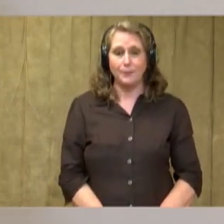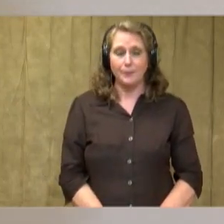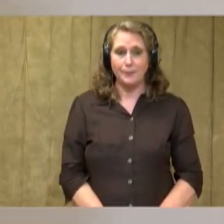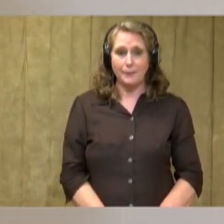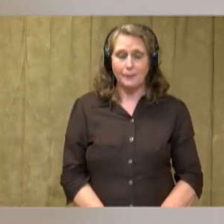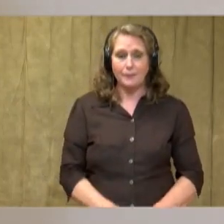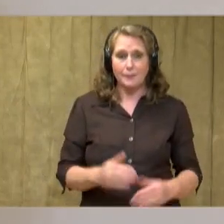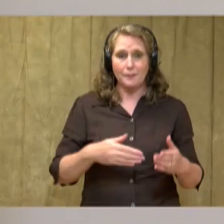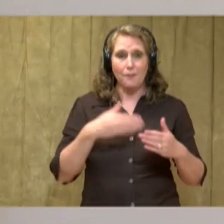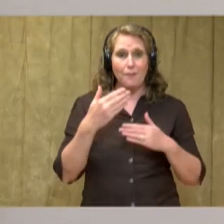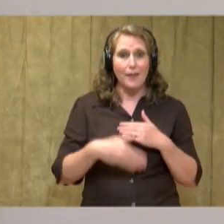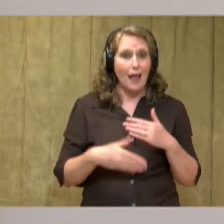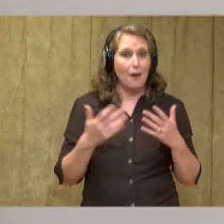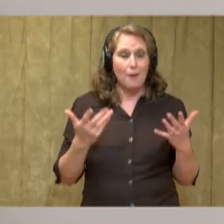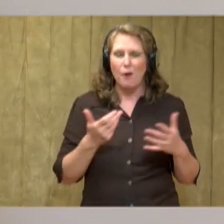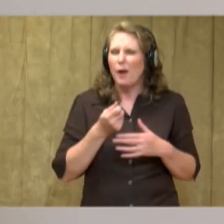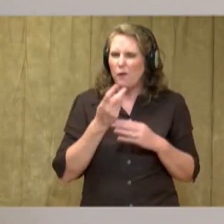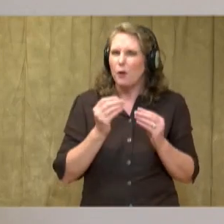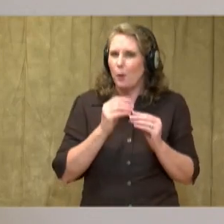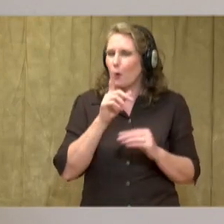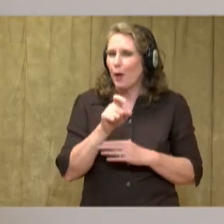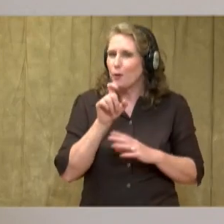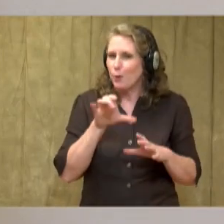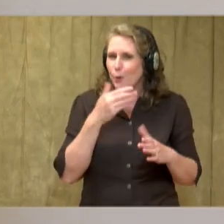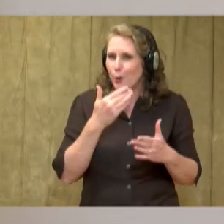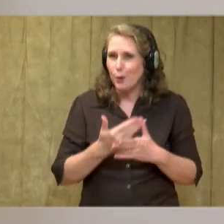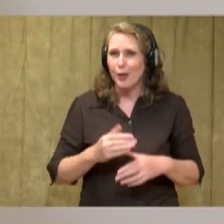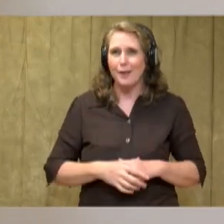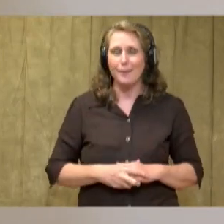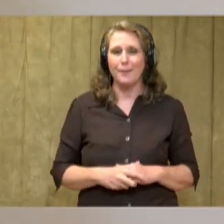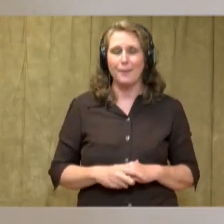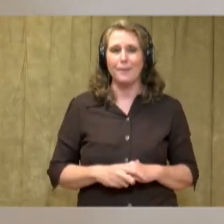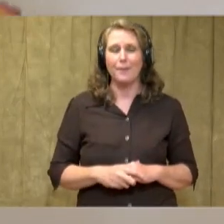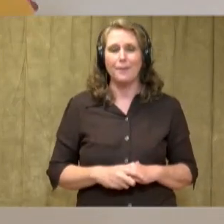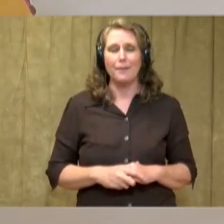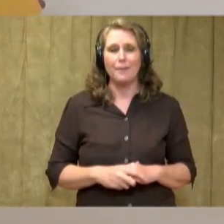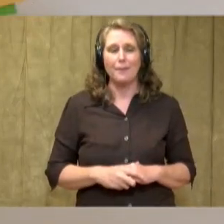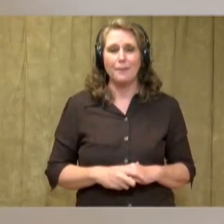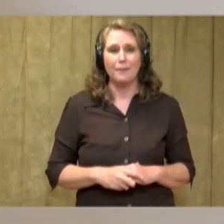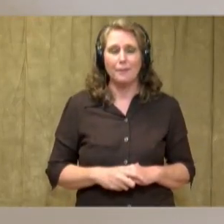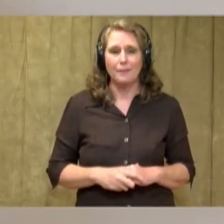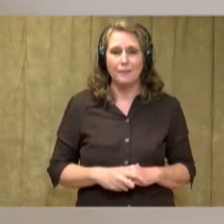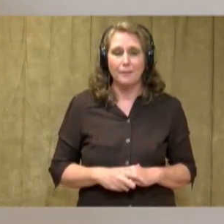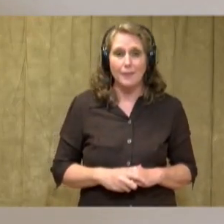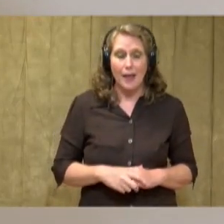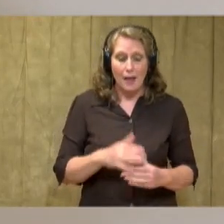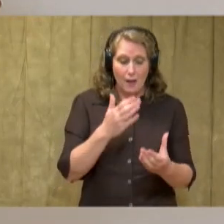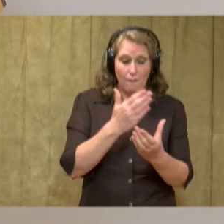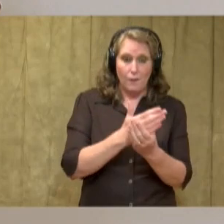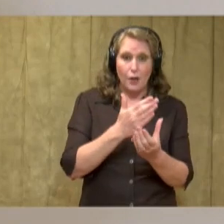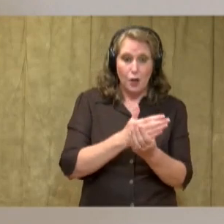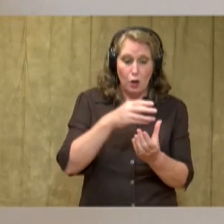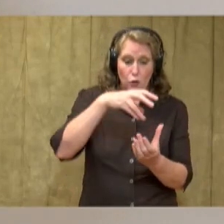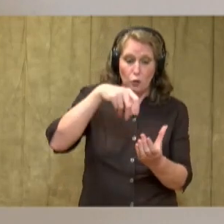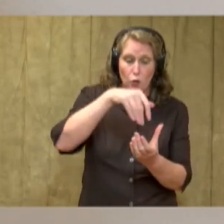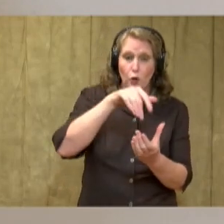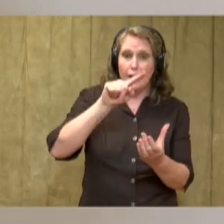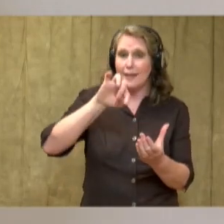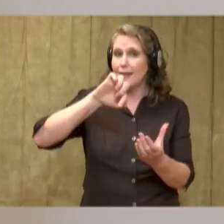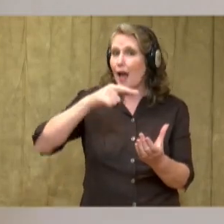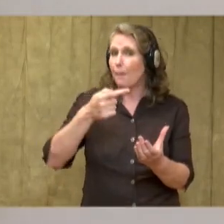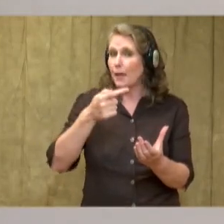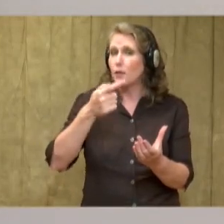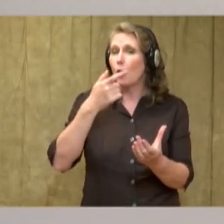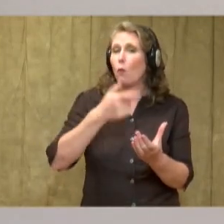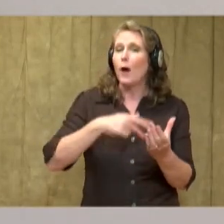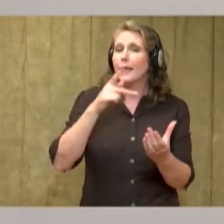All right, next up, just a couple more to go. Y'all are doing great. What toppings does a dragon like on a